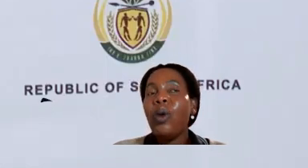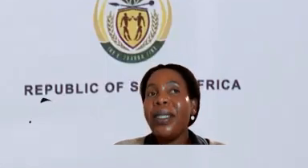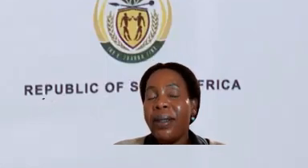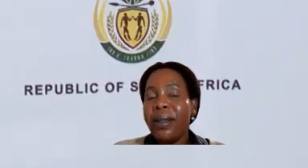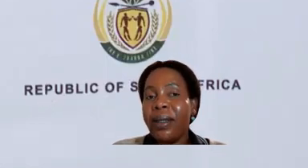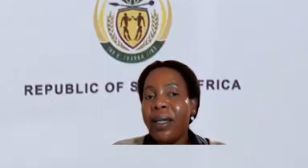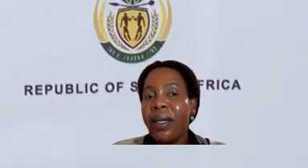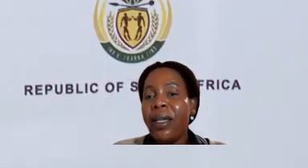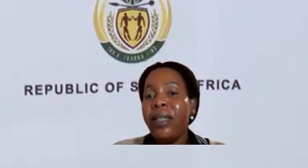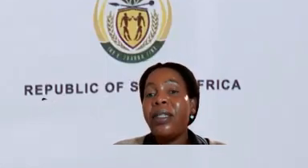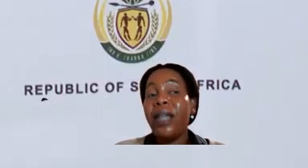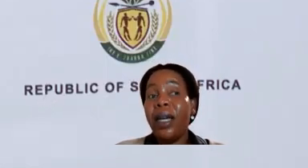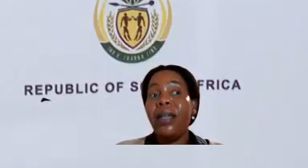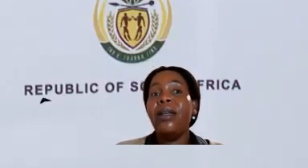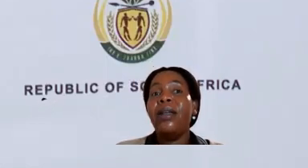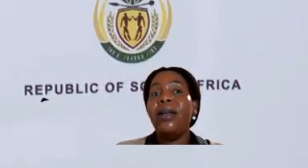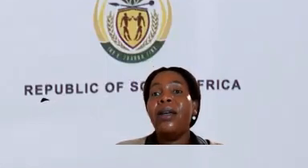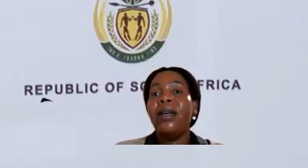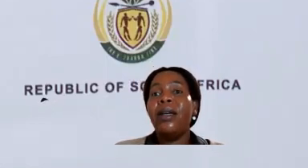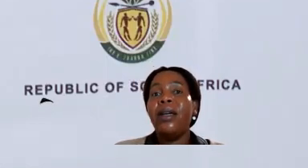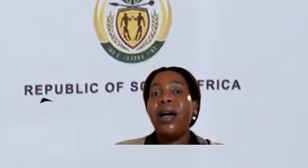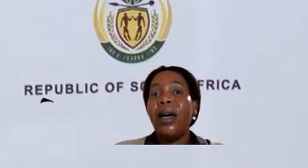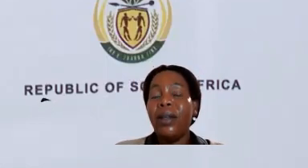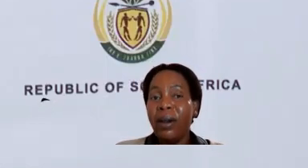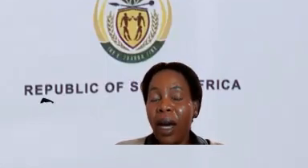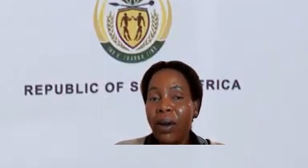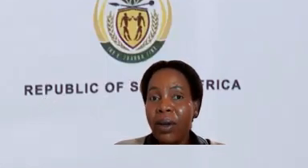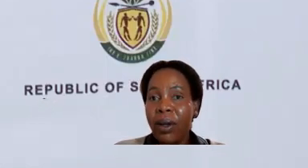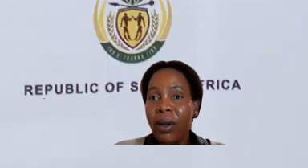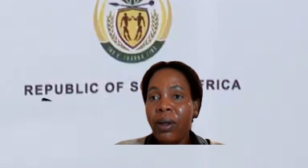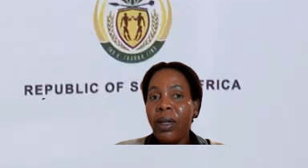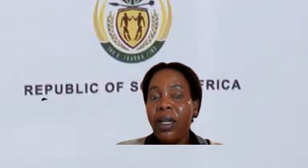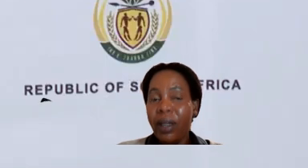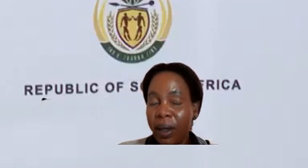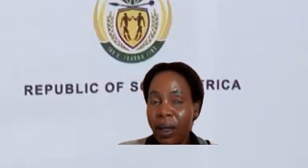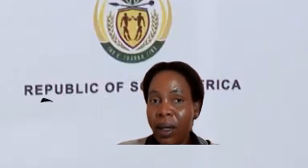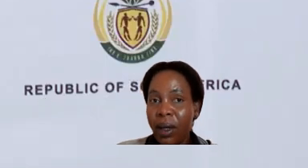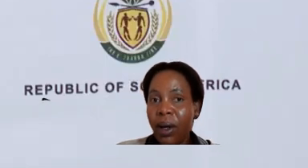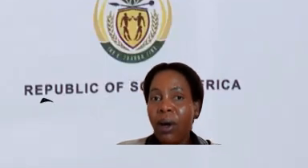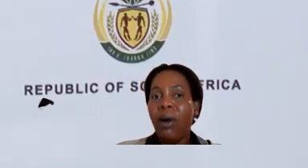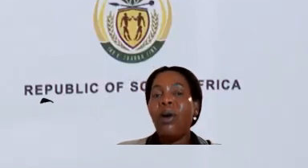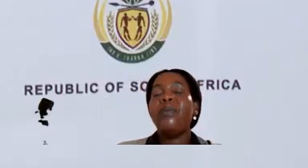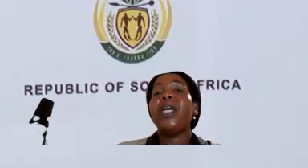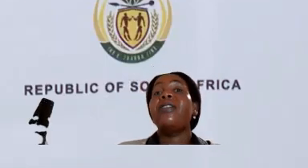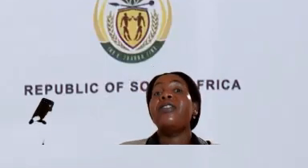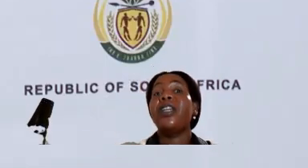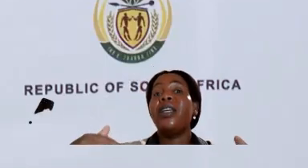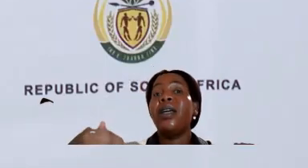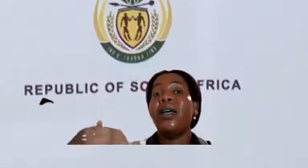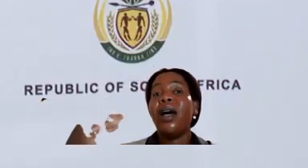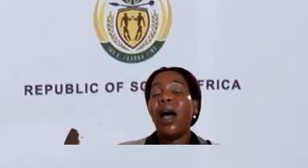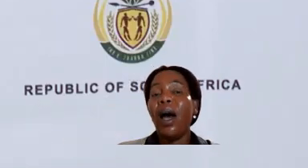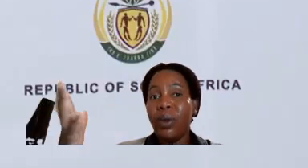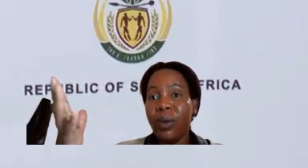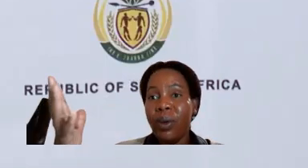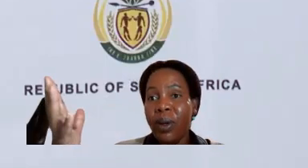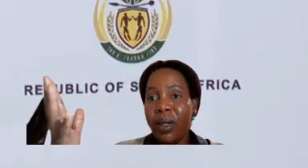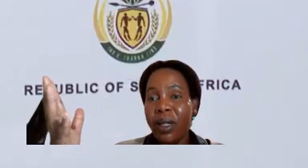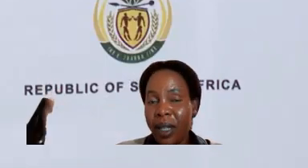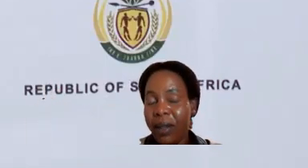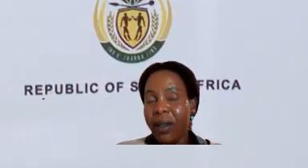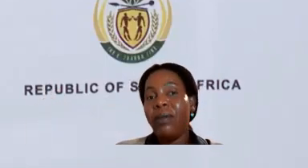had a choice, stay underground illegally or make the journey